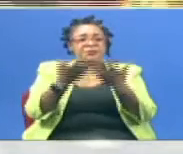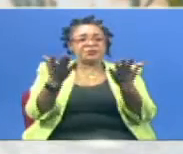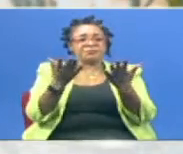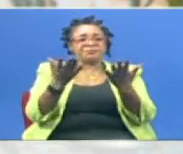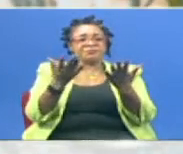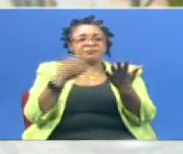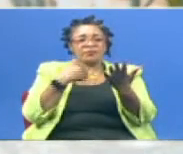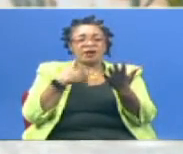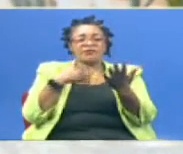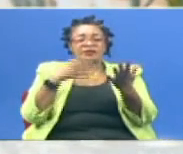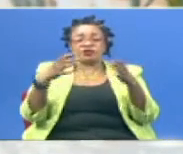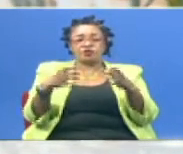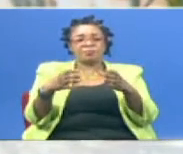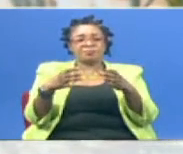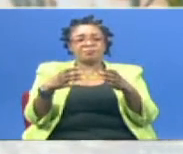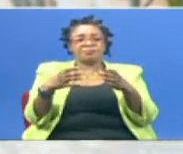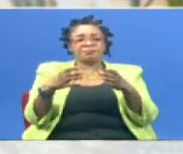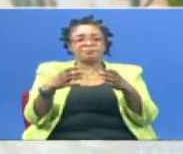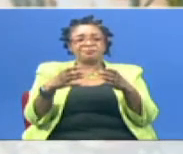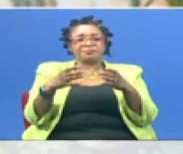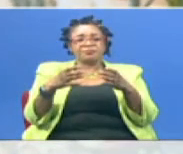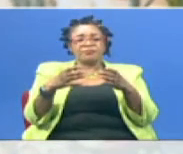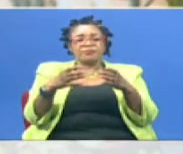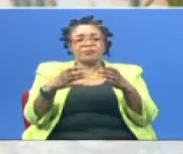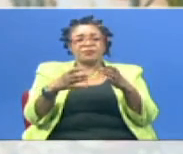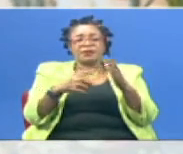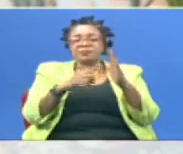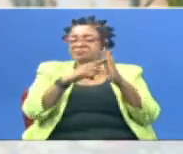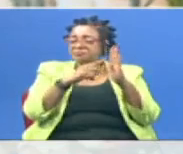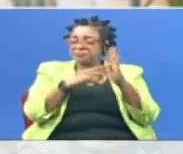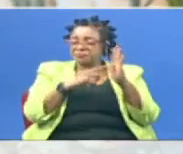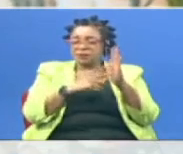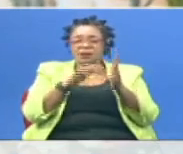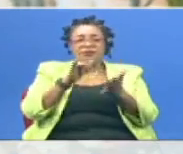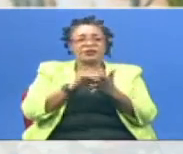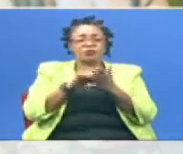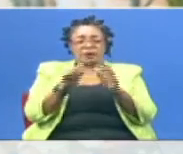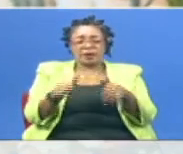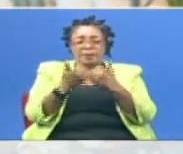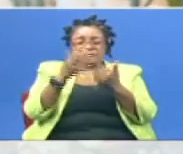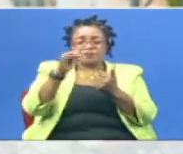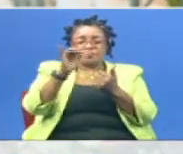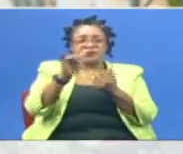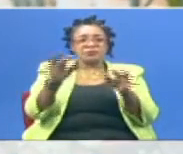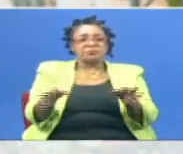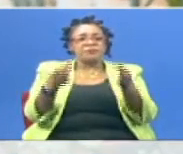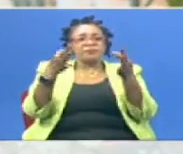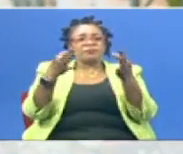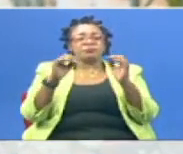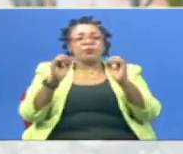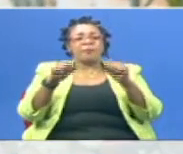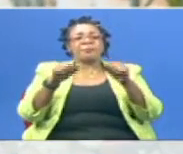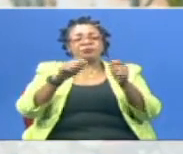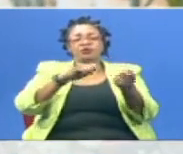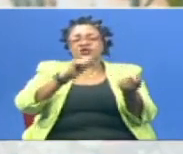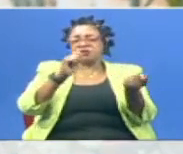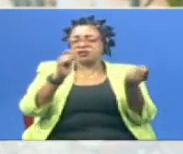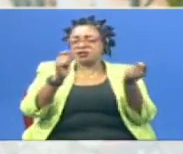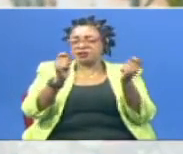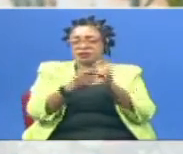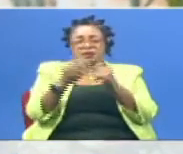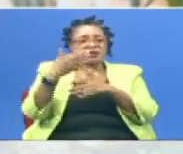move the troops. Hatua itakayochukuliwa na idara huduma ya makavazi nchini kufuatia uvumbuzi huo huenda ikageuza